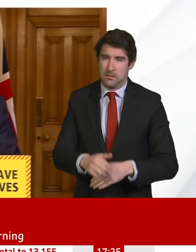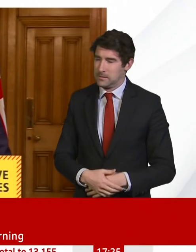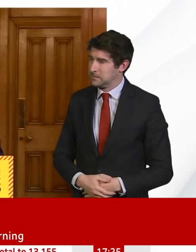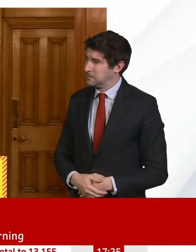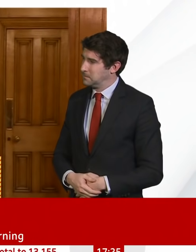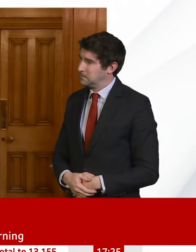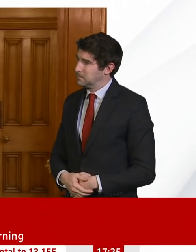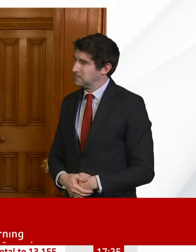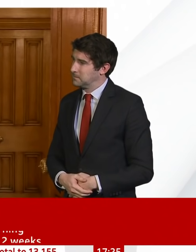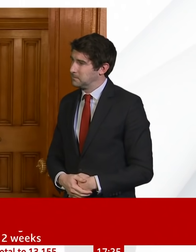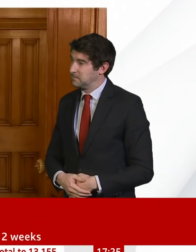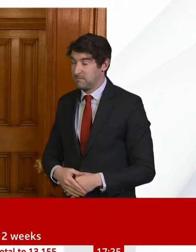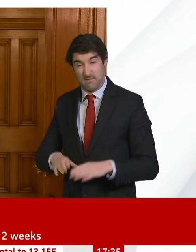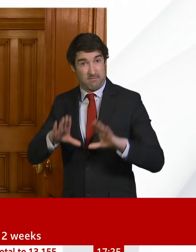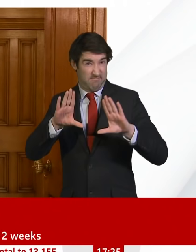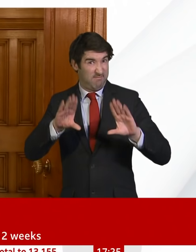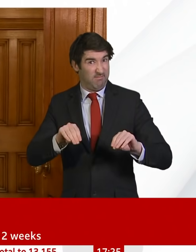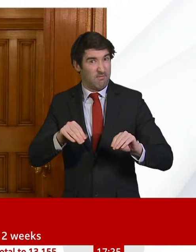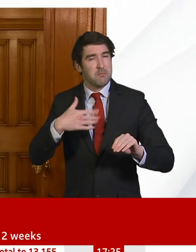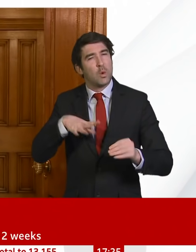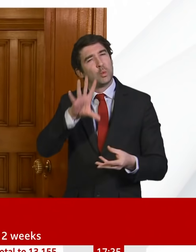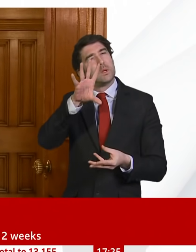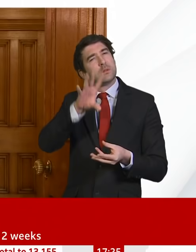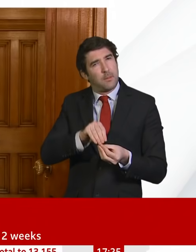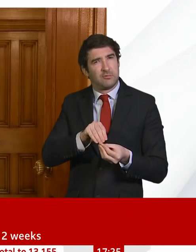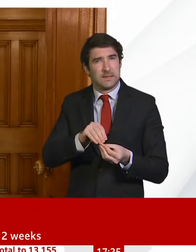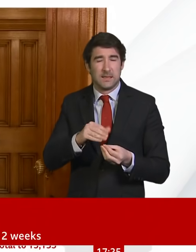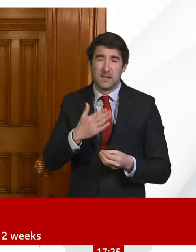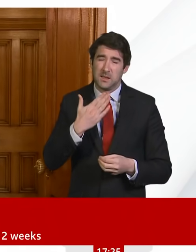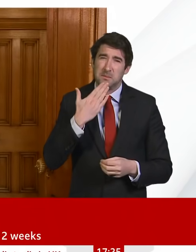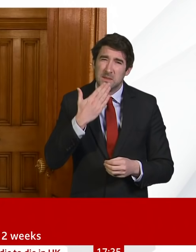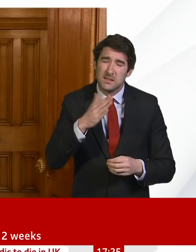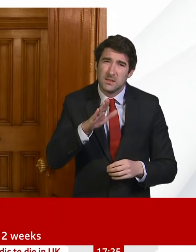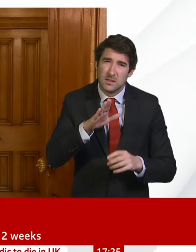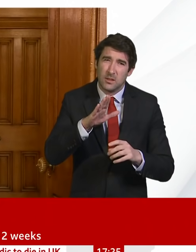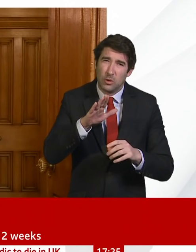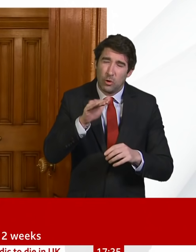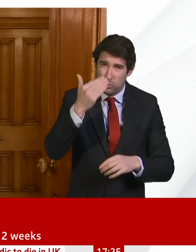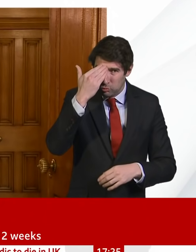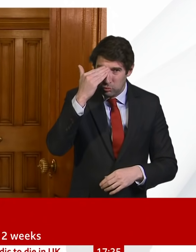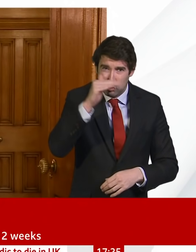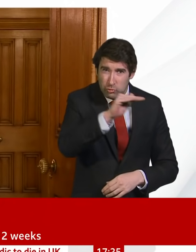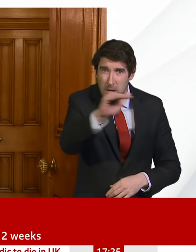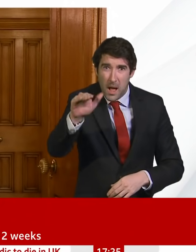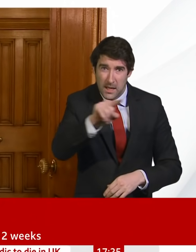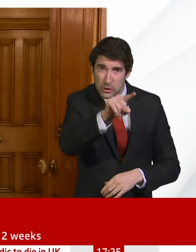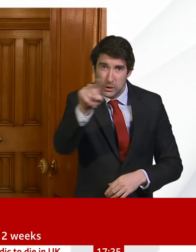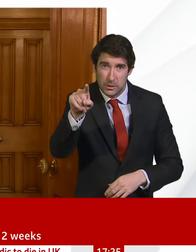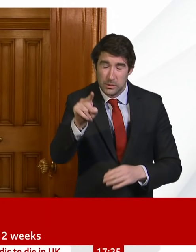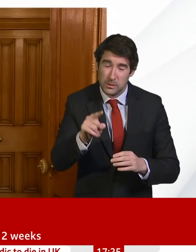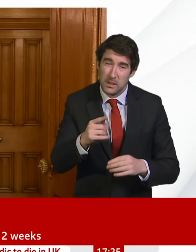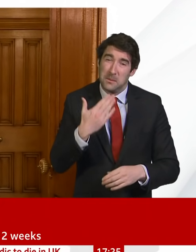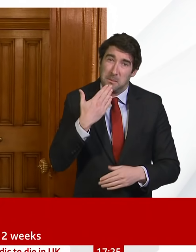saying is that we do request that everybody follows the government guidelines. Ultimately, this is about staying at